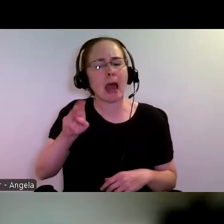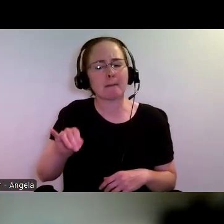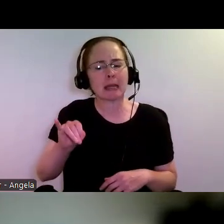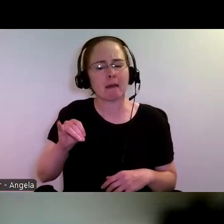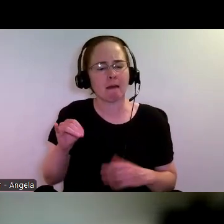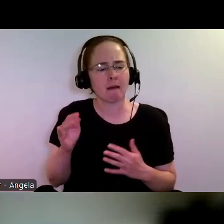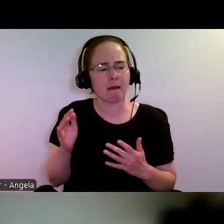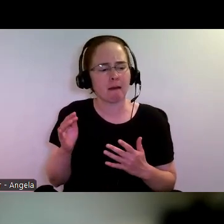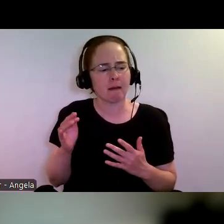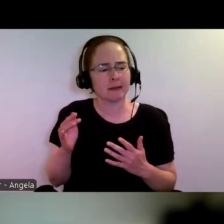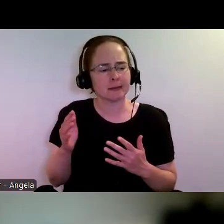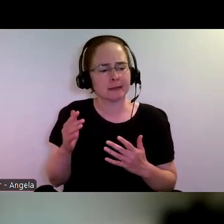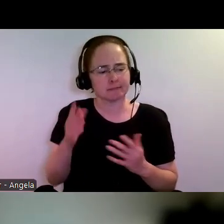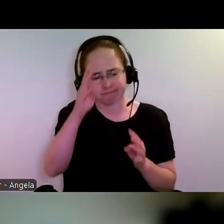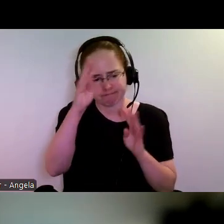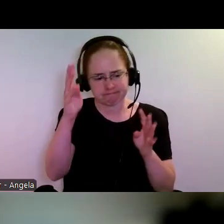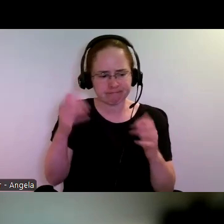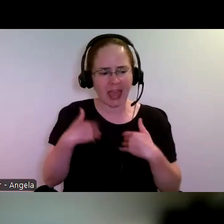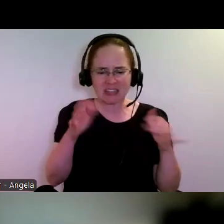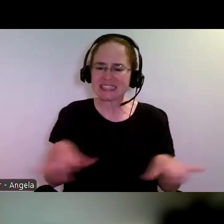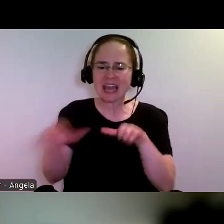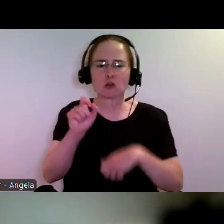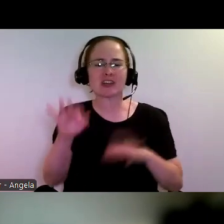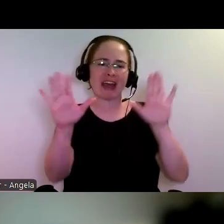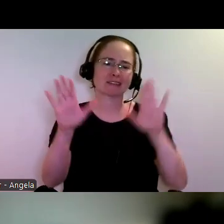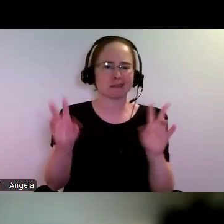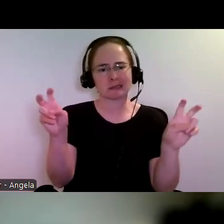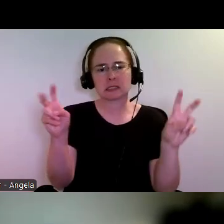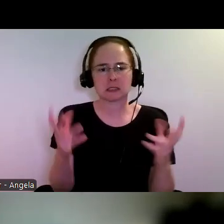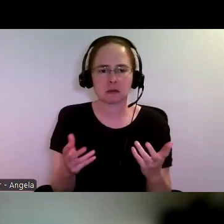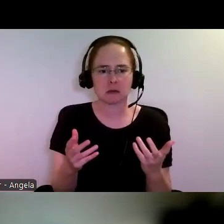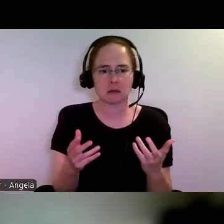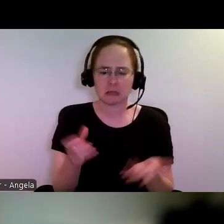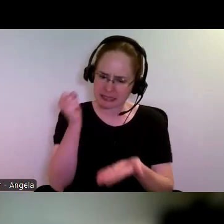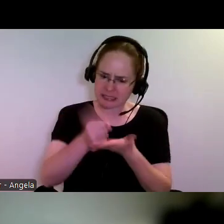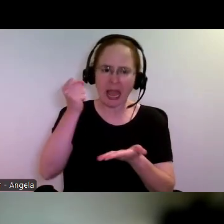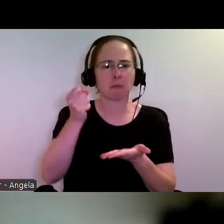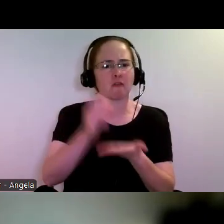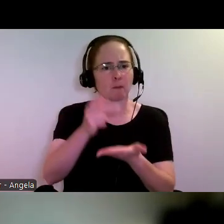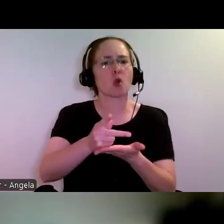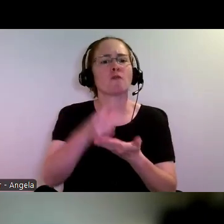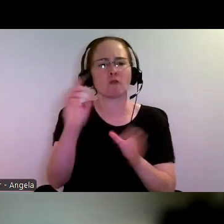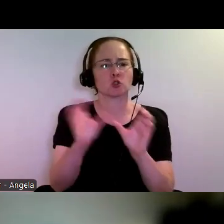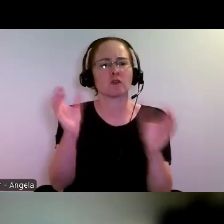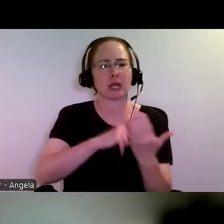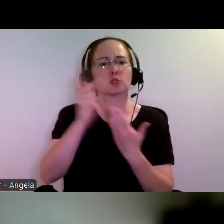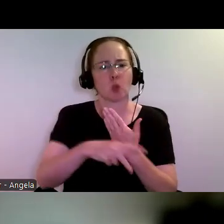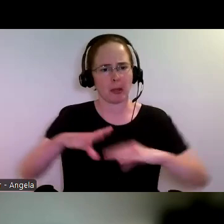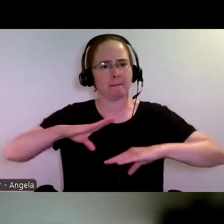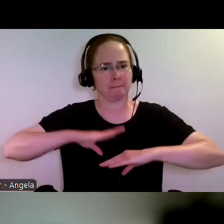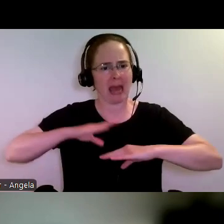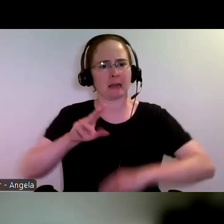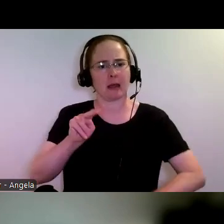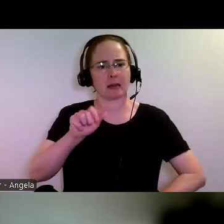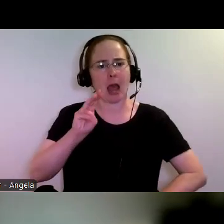a NAMI standards of excellence in a way, like a NAMI stamp of approval on certification programs that met the